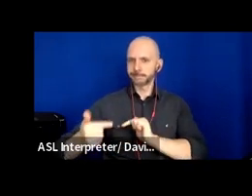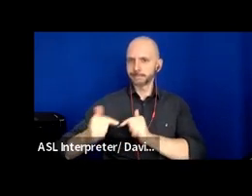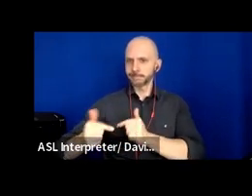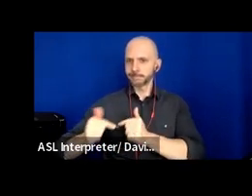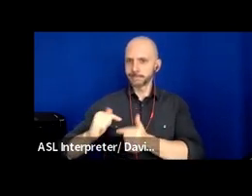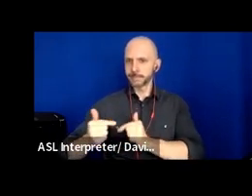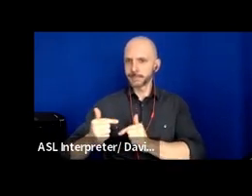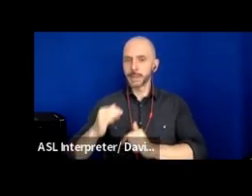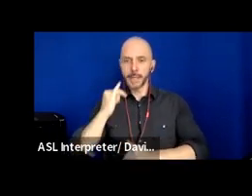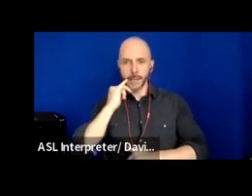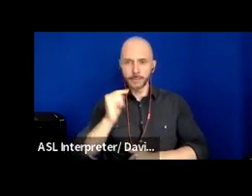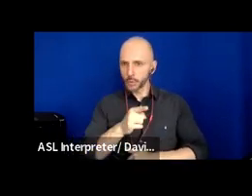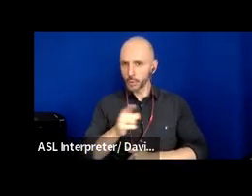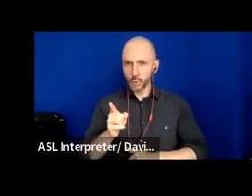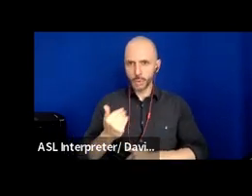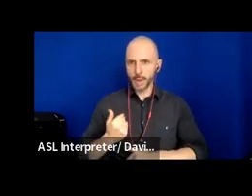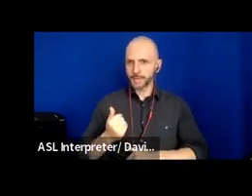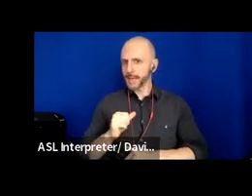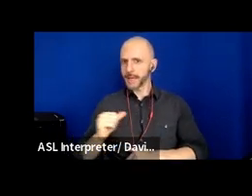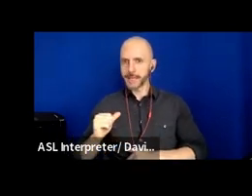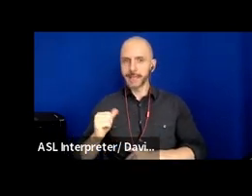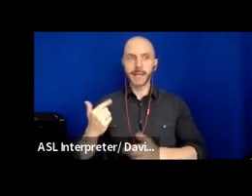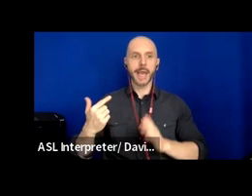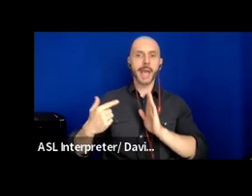to bring them into the second session.